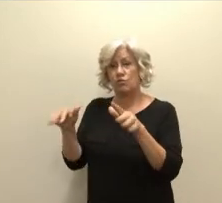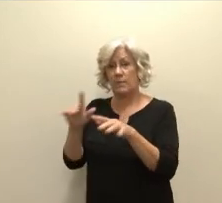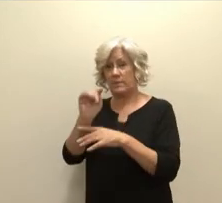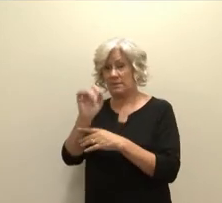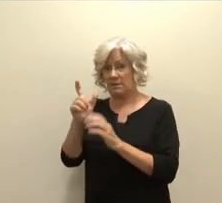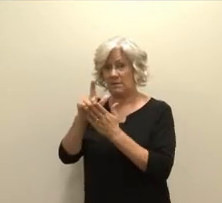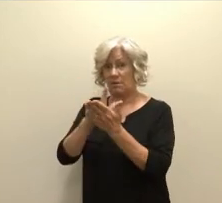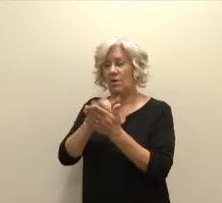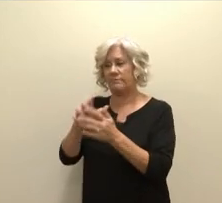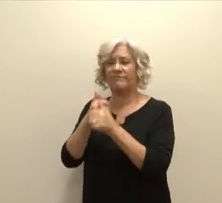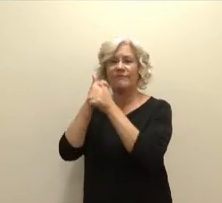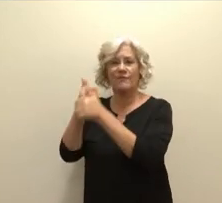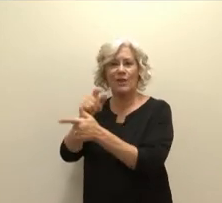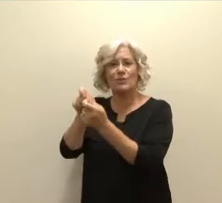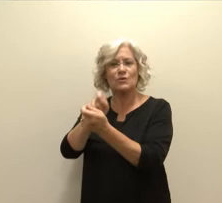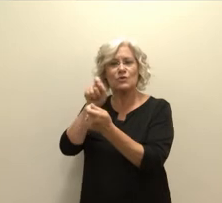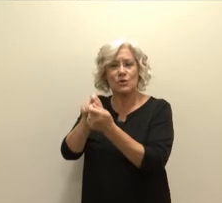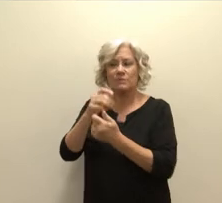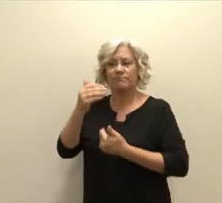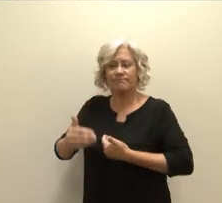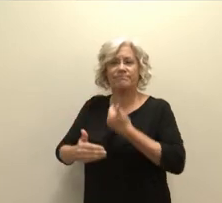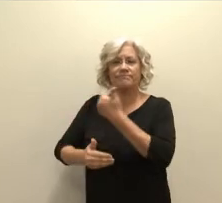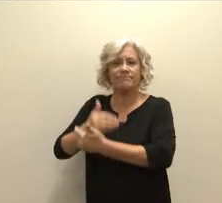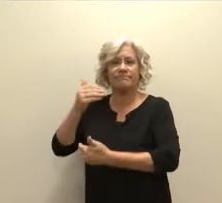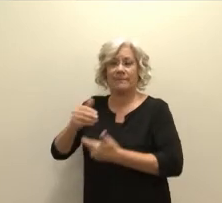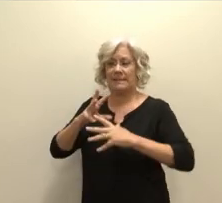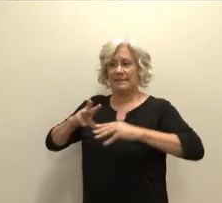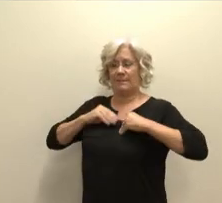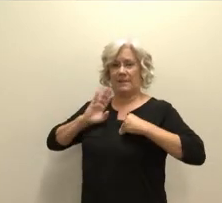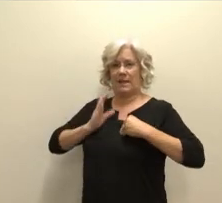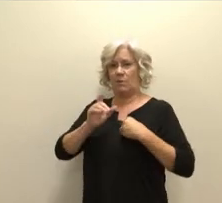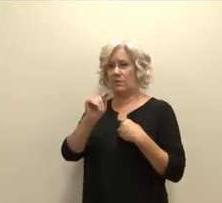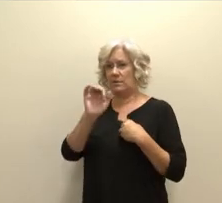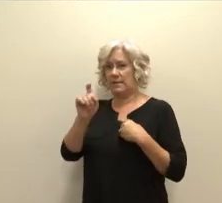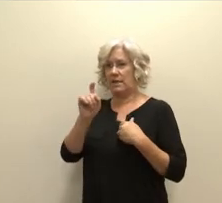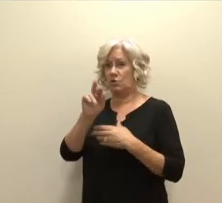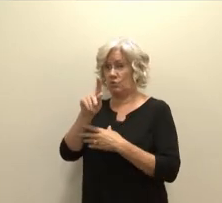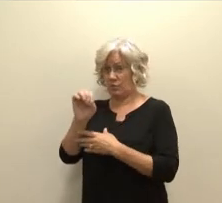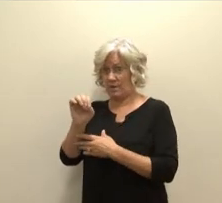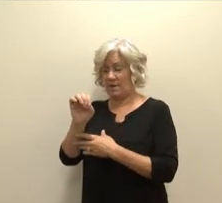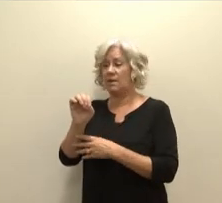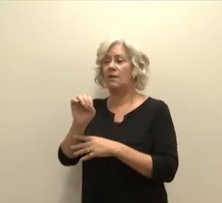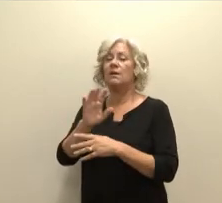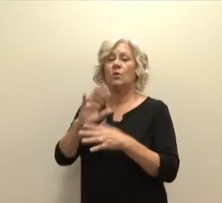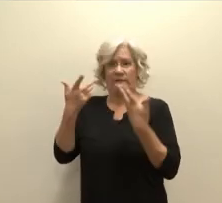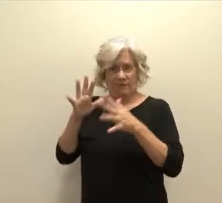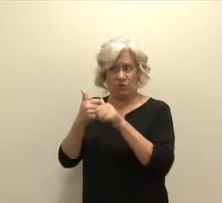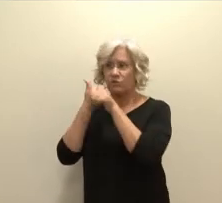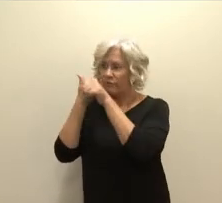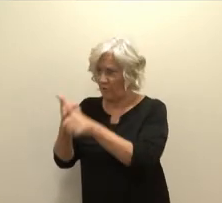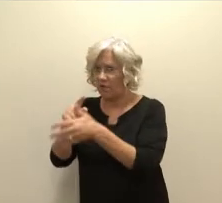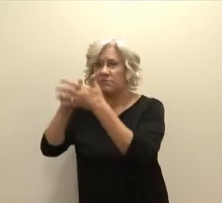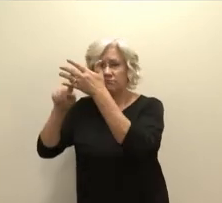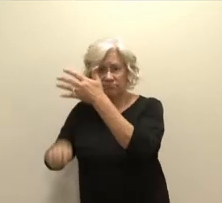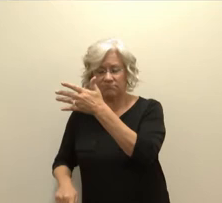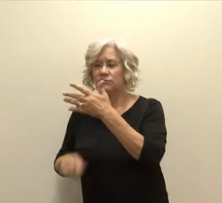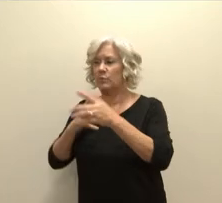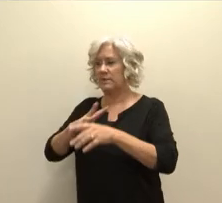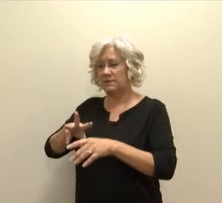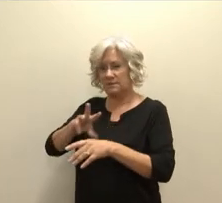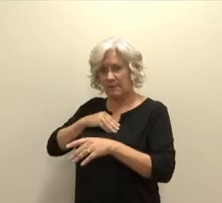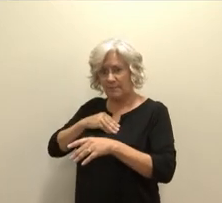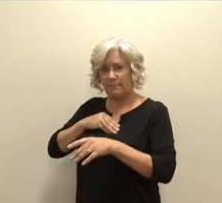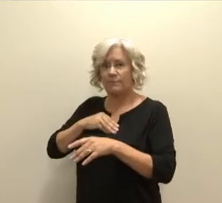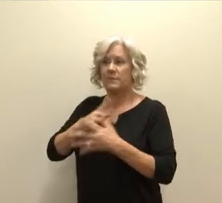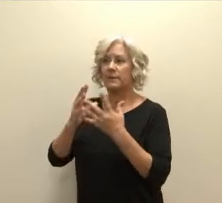to follow certain steps in adopting our tax rate. We have followed those steps. We adopt a maintenance